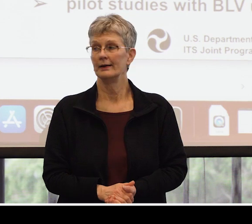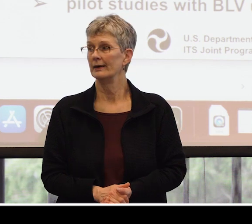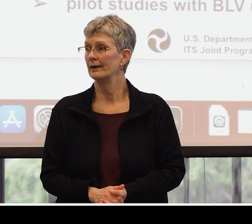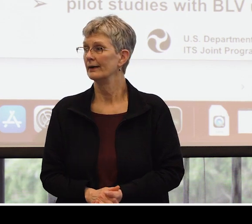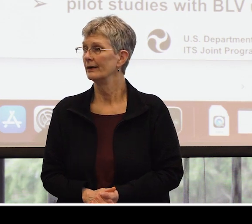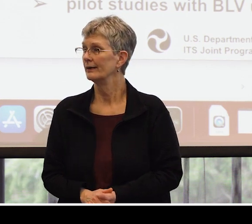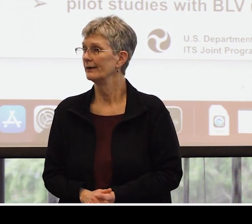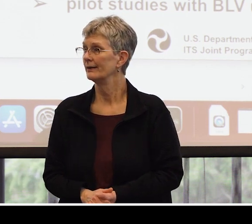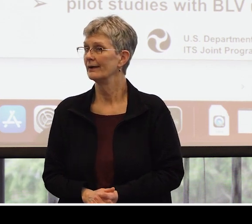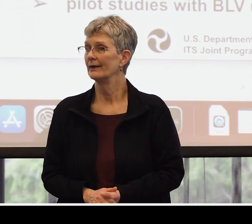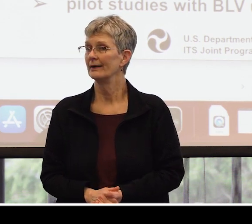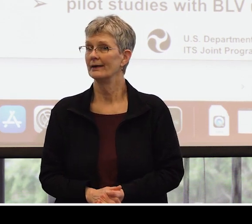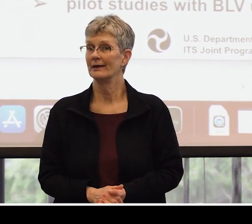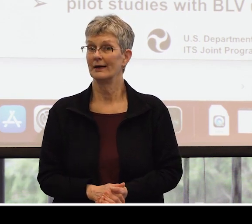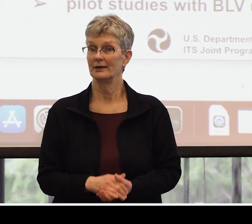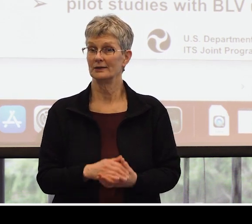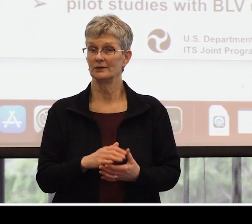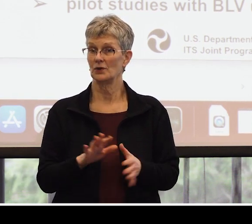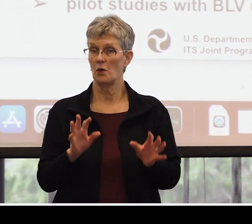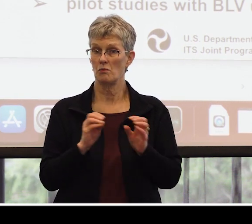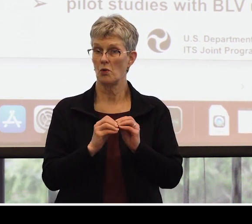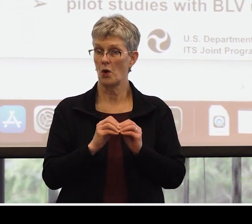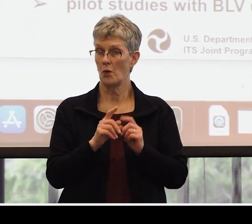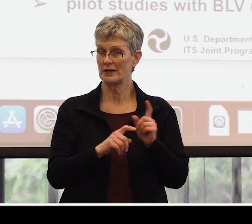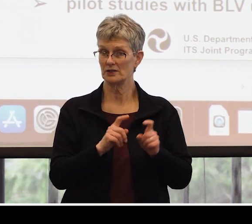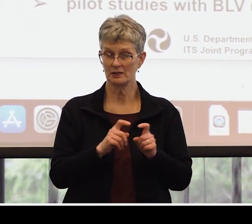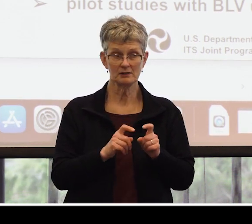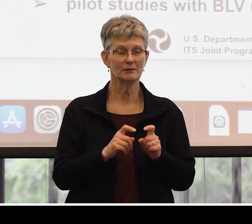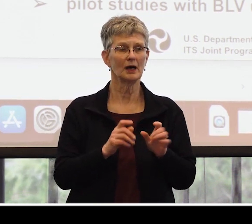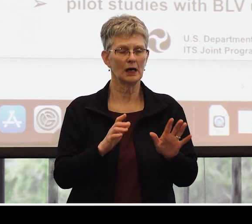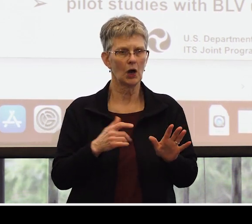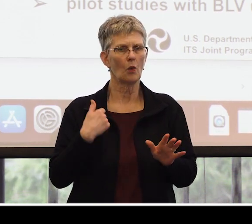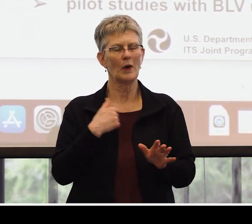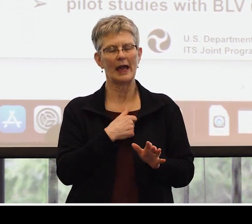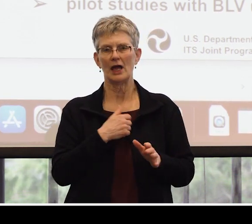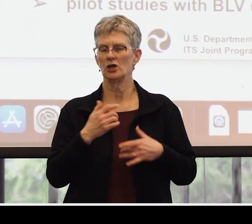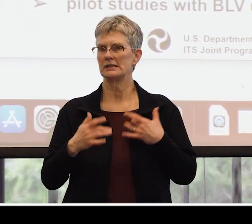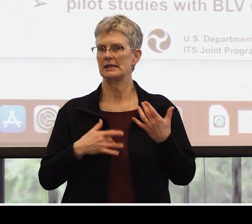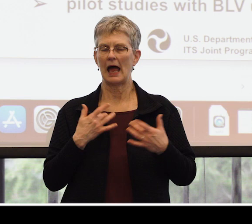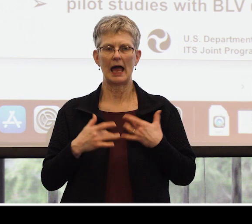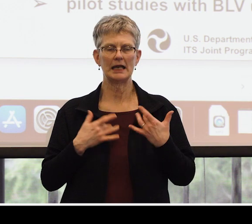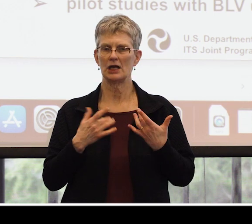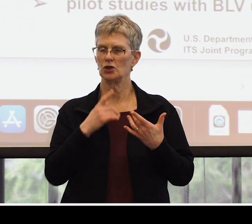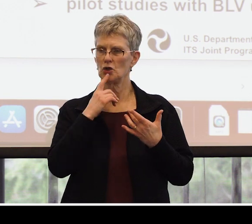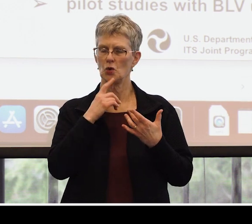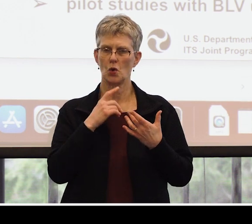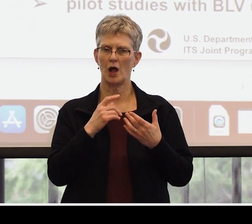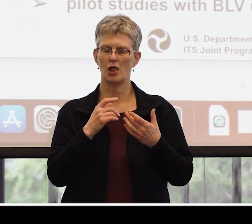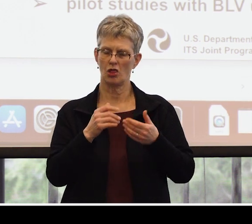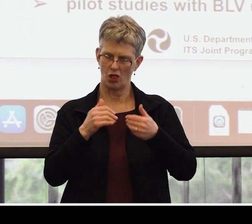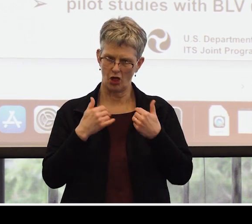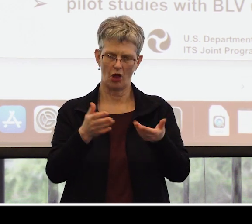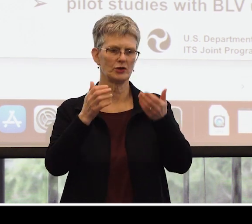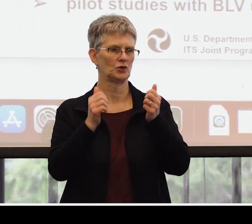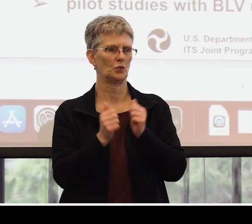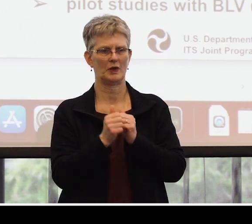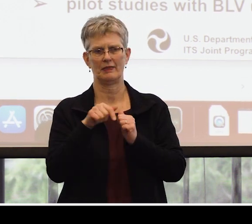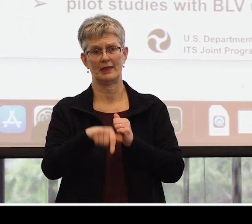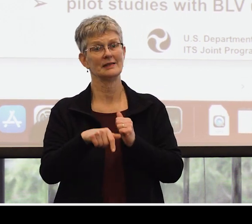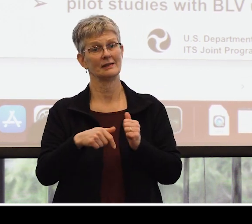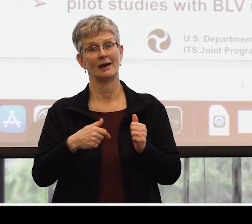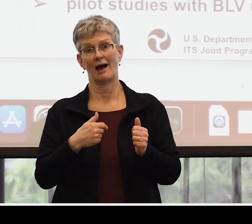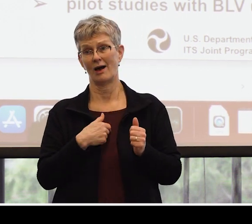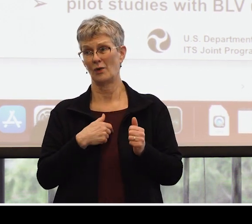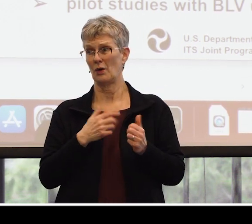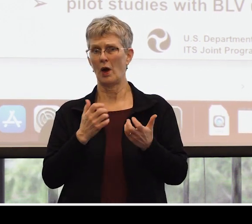if that's it for questions, we're super excited to launch this. We hope to partner with most of you in the room because